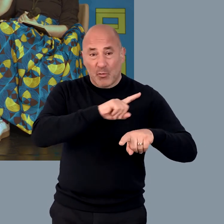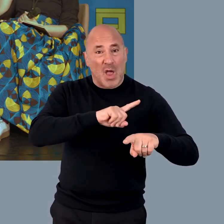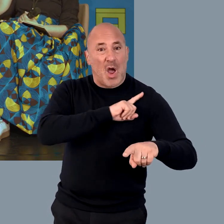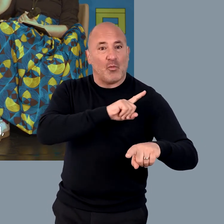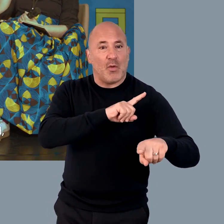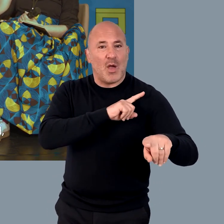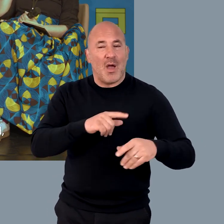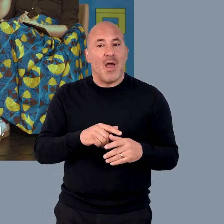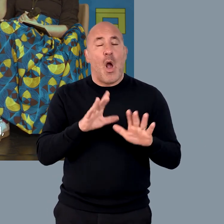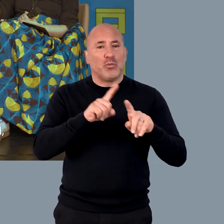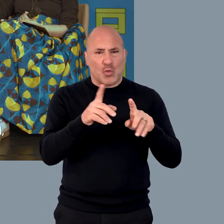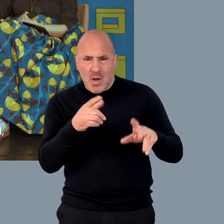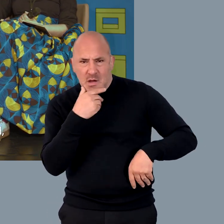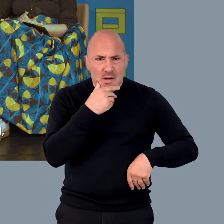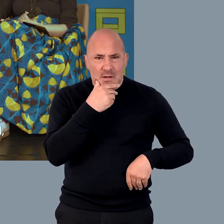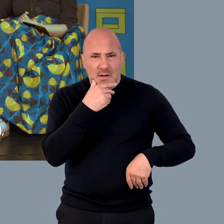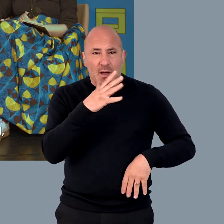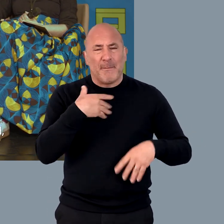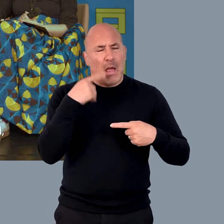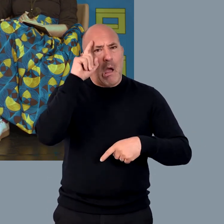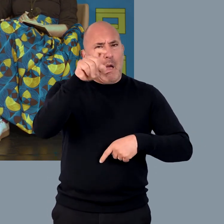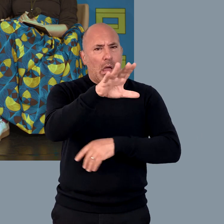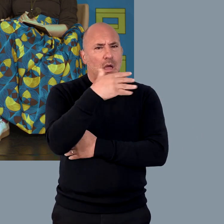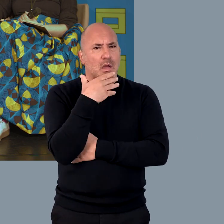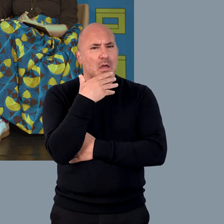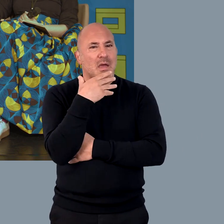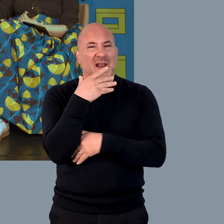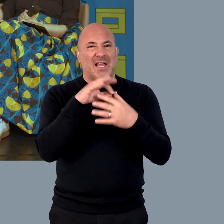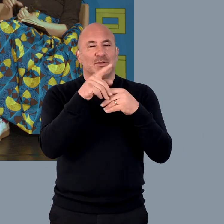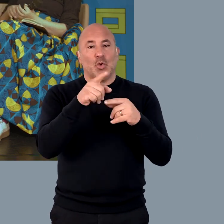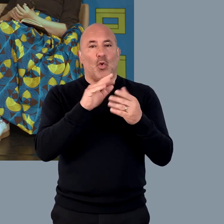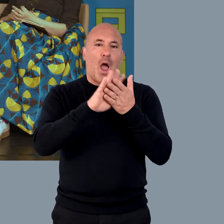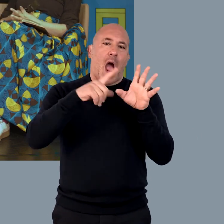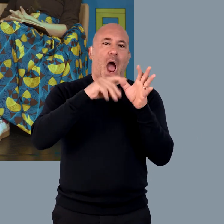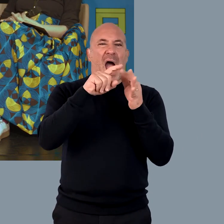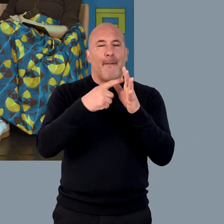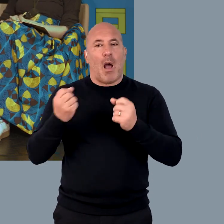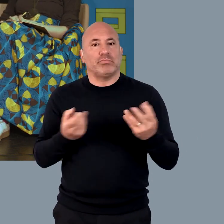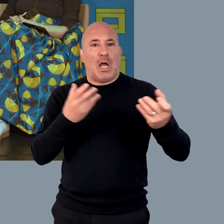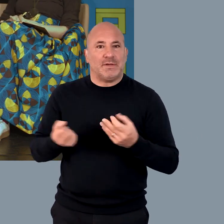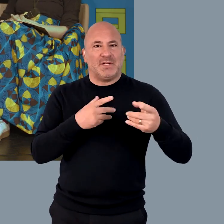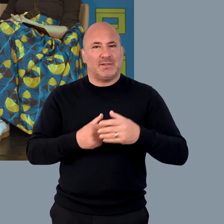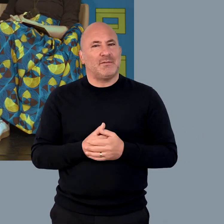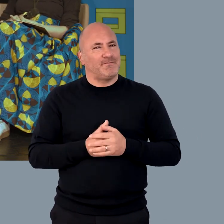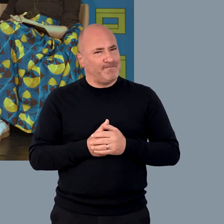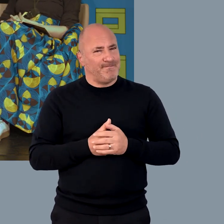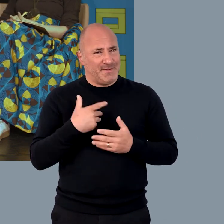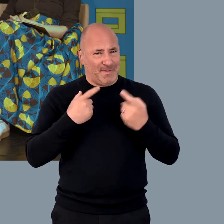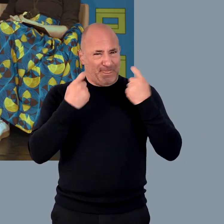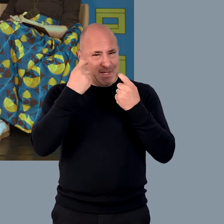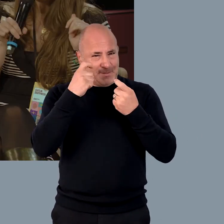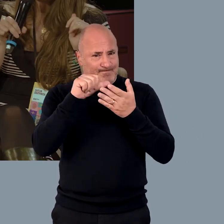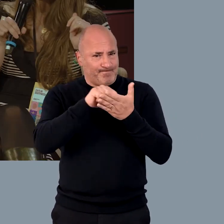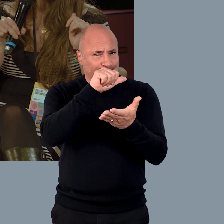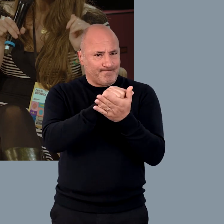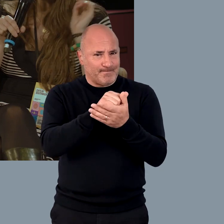keep asking why. Why are we doing what we're doing, and pulling it back. So I have a thought, and this is going back to the question about